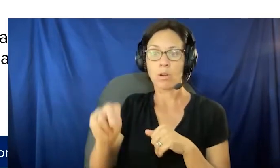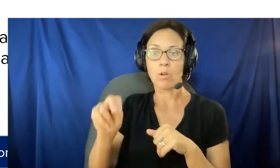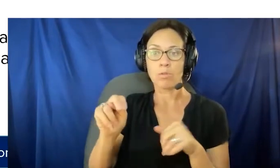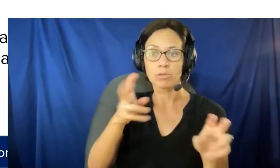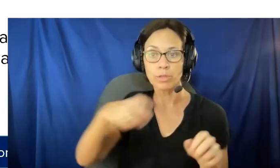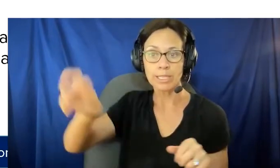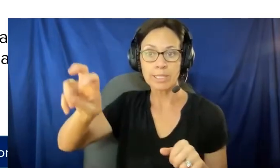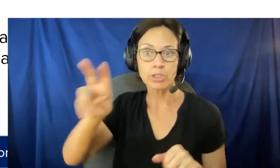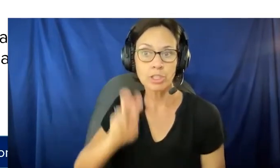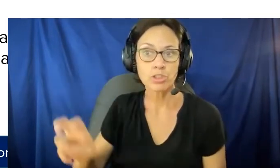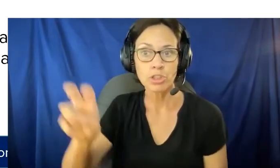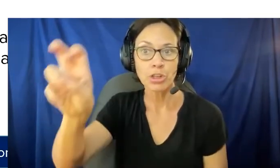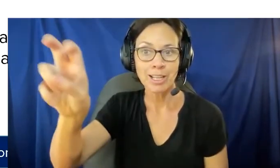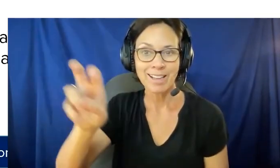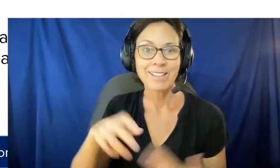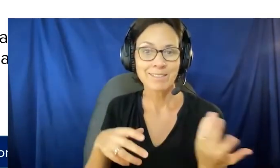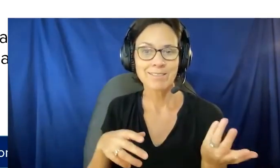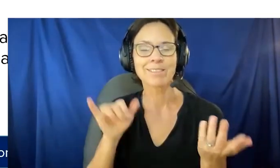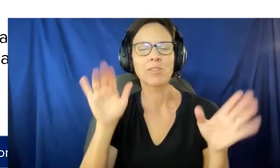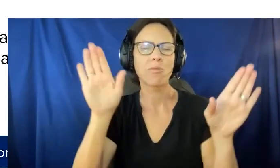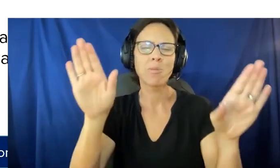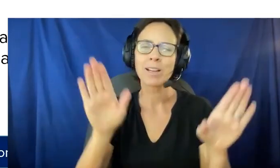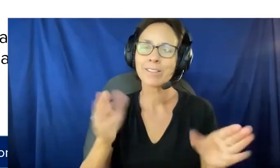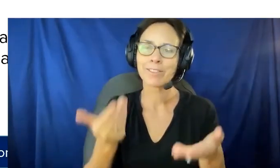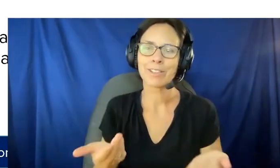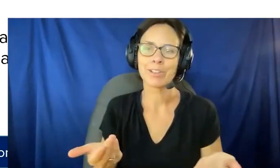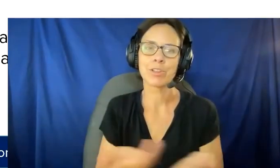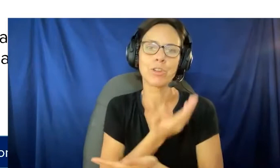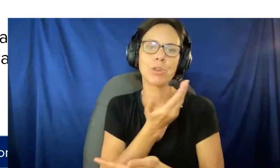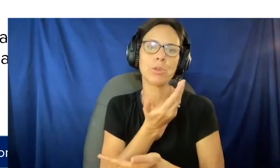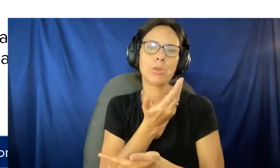journey. This is a wonderful new